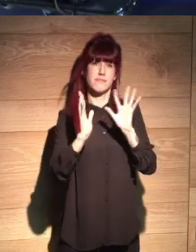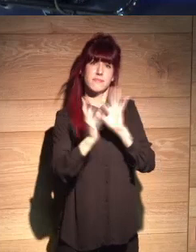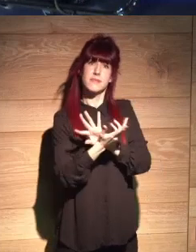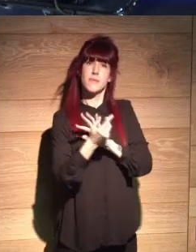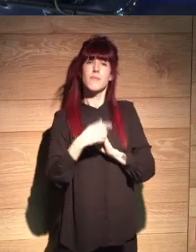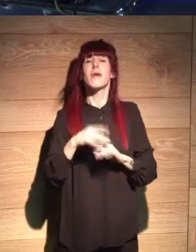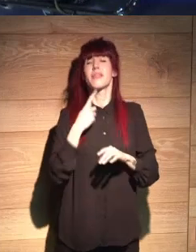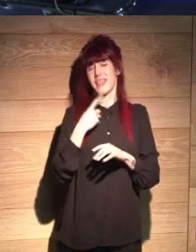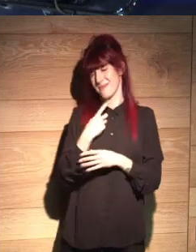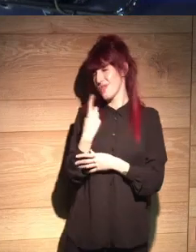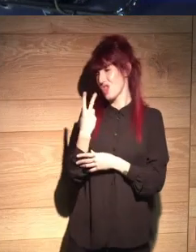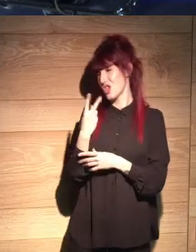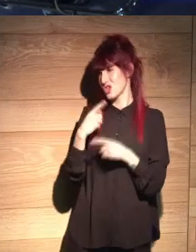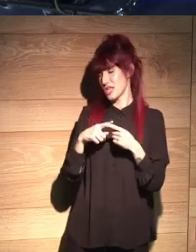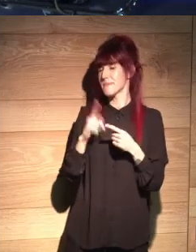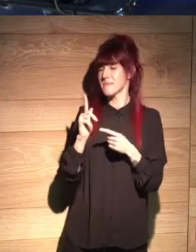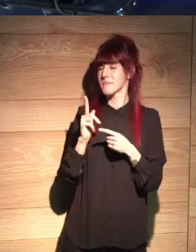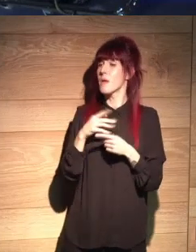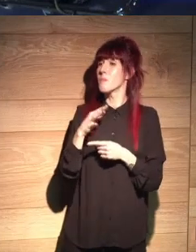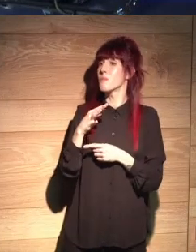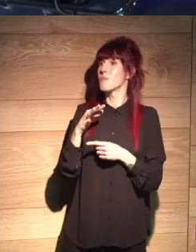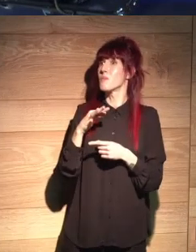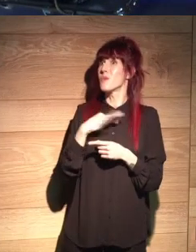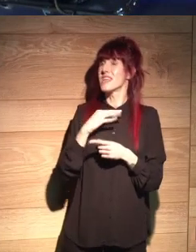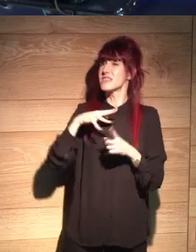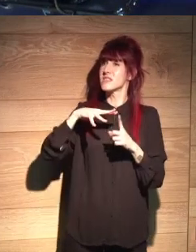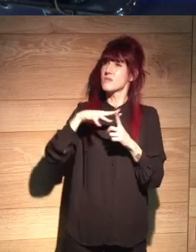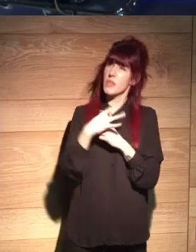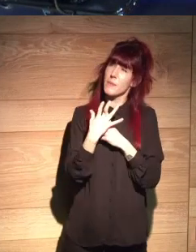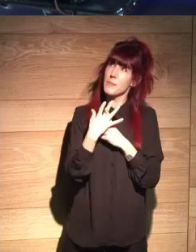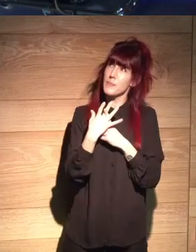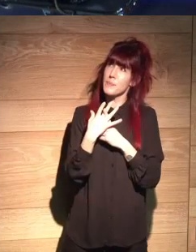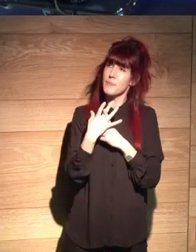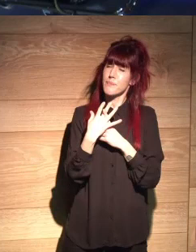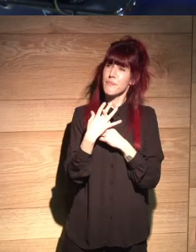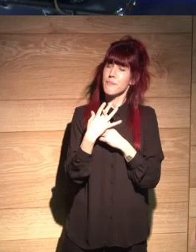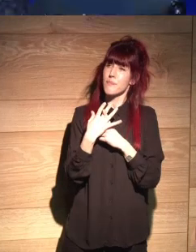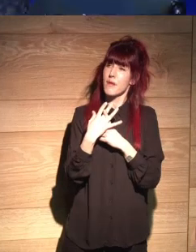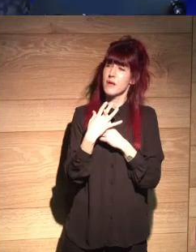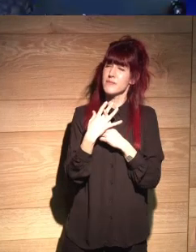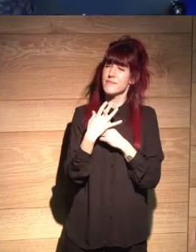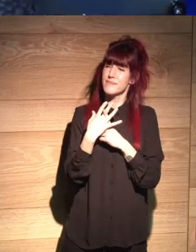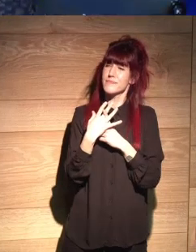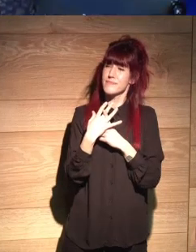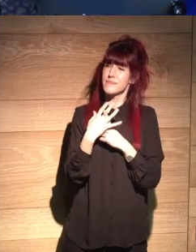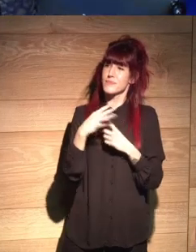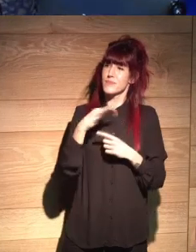un lado, first of all, you're right. There may come a time